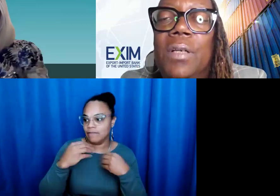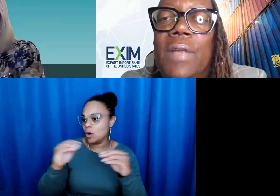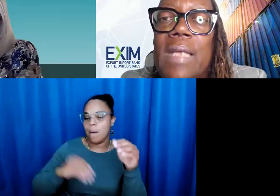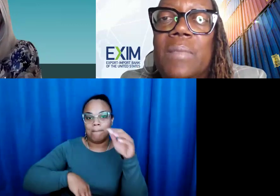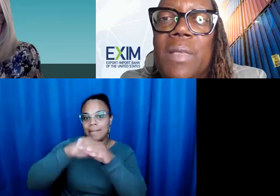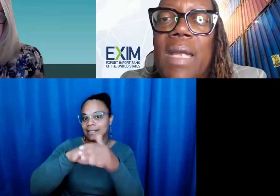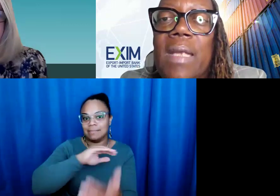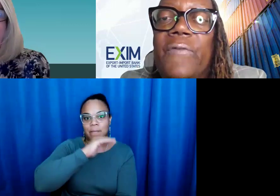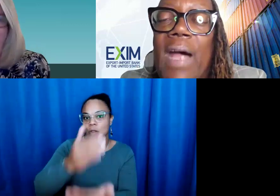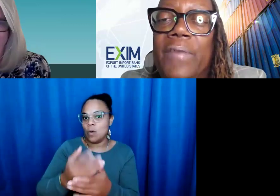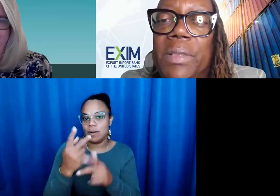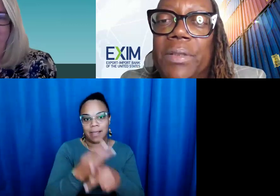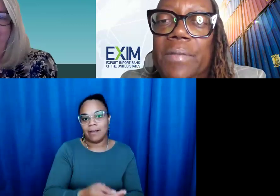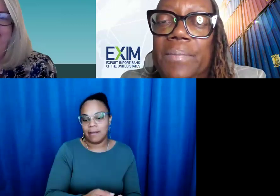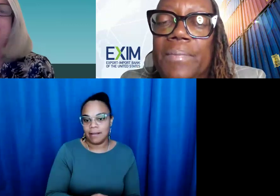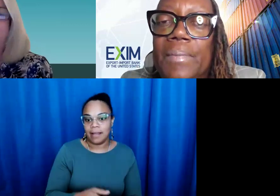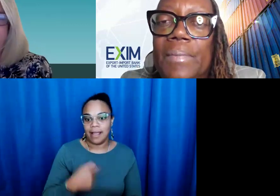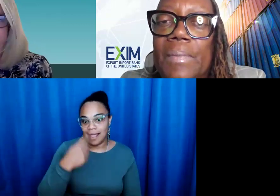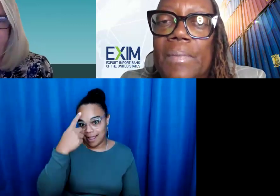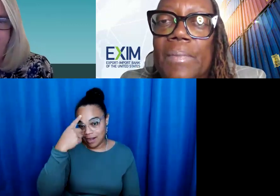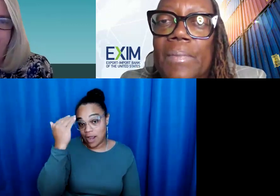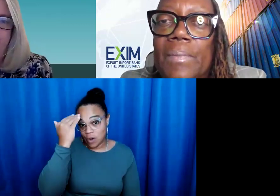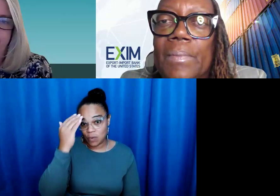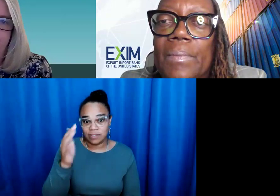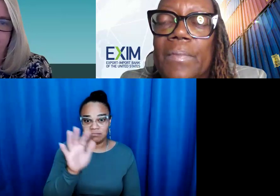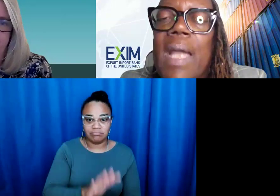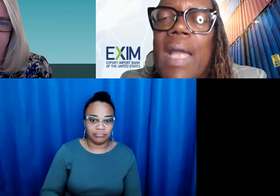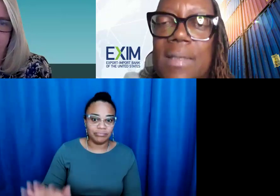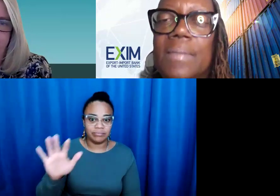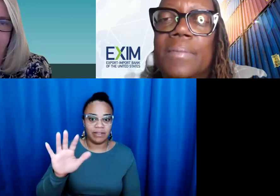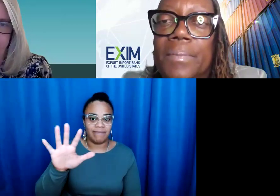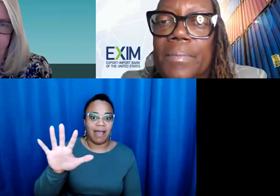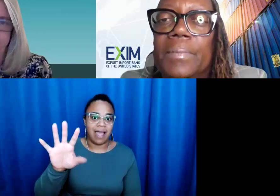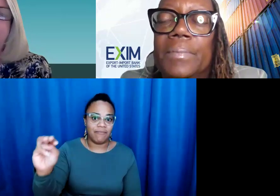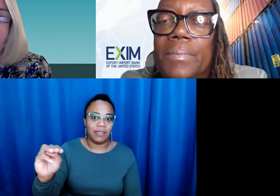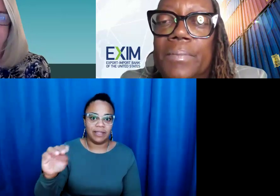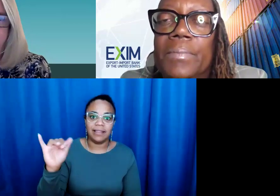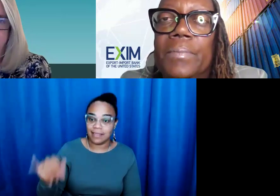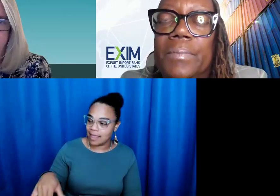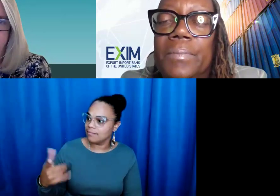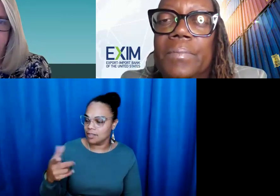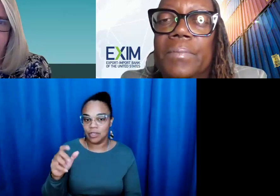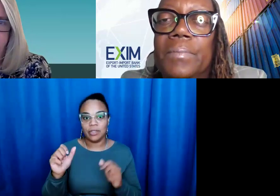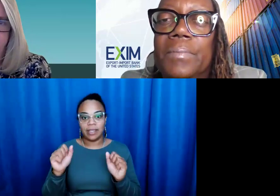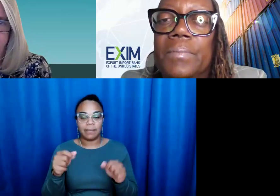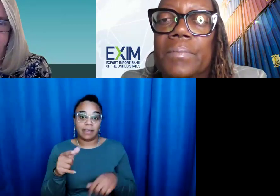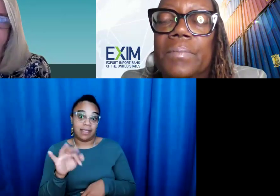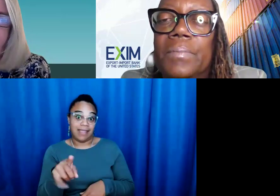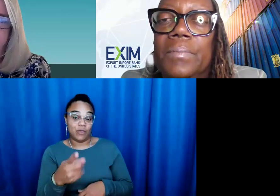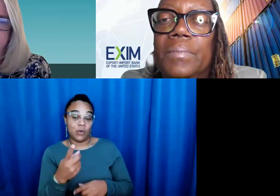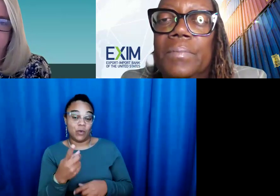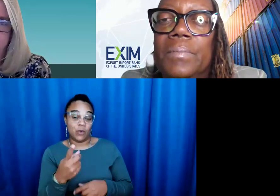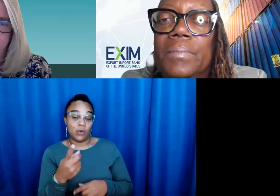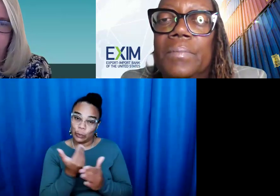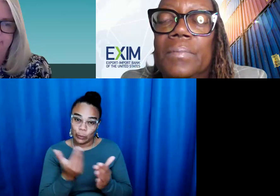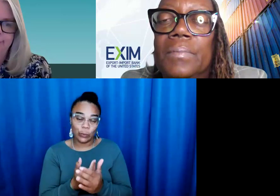do know that Ah, SBA is 5 million. yes. So there Yes, you go. So it could be that if you are very new to